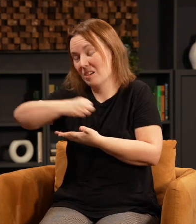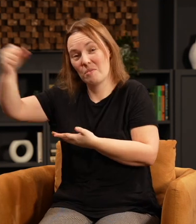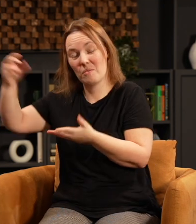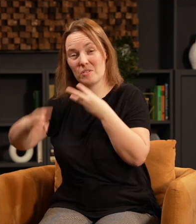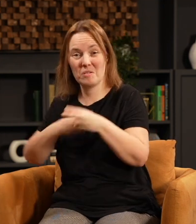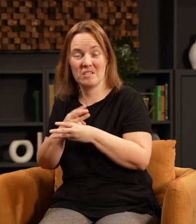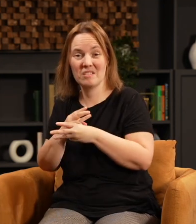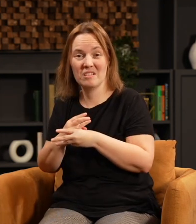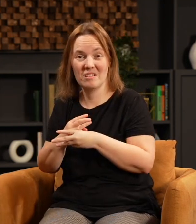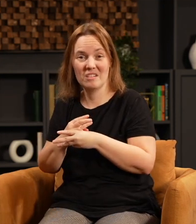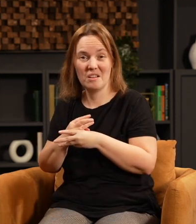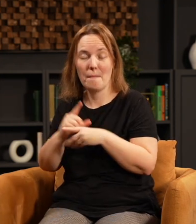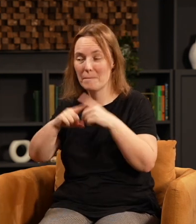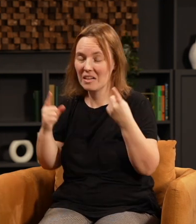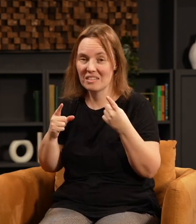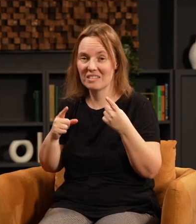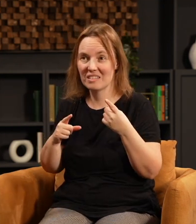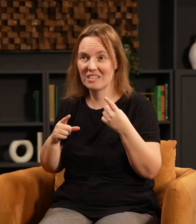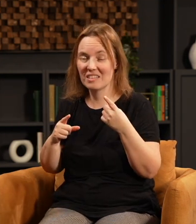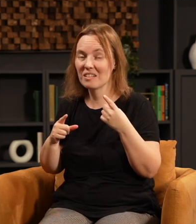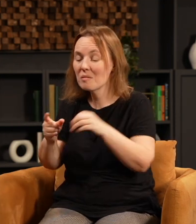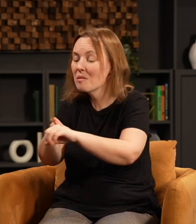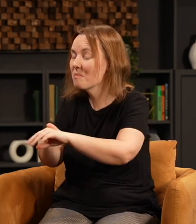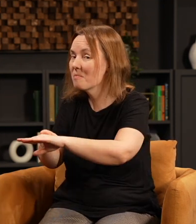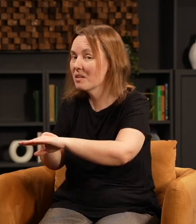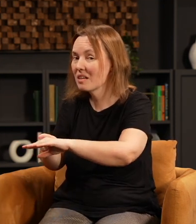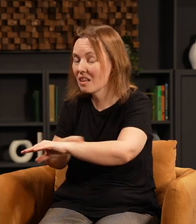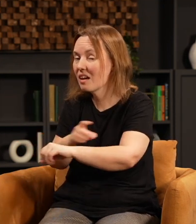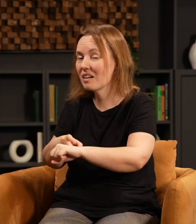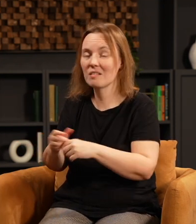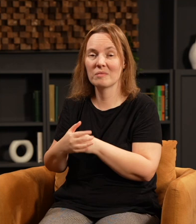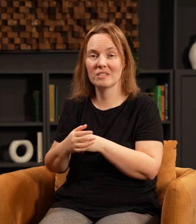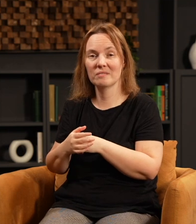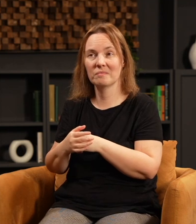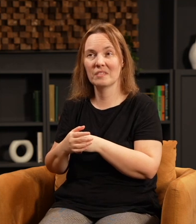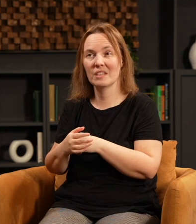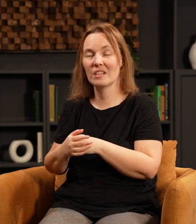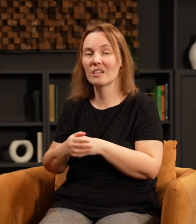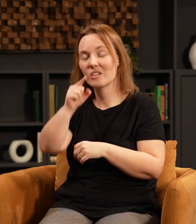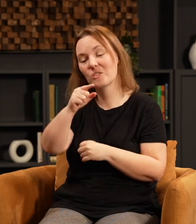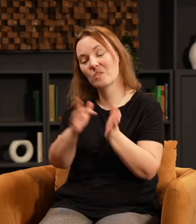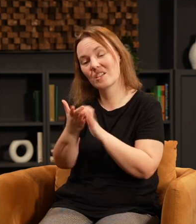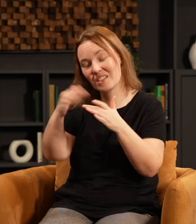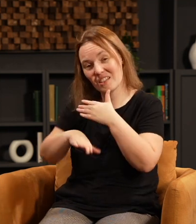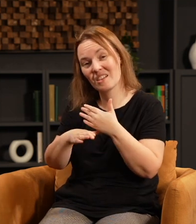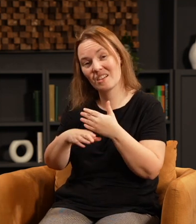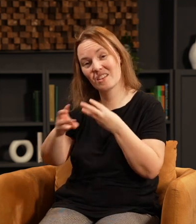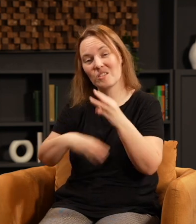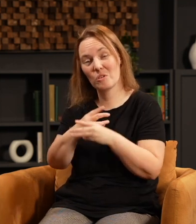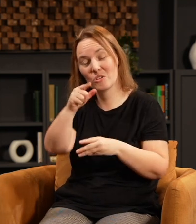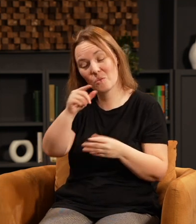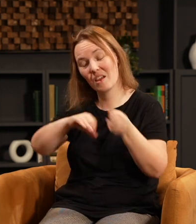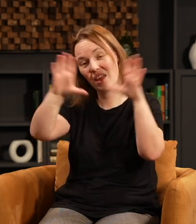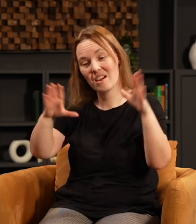while. No, no, I got you in this world for a reason. You are Jesus in this world. You are light in